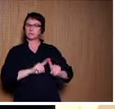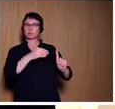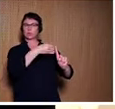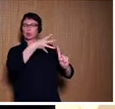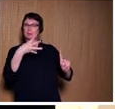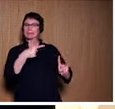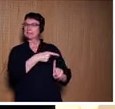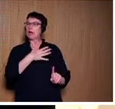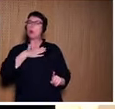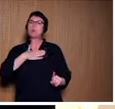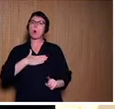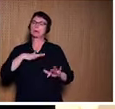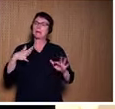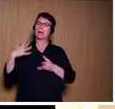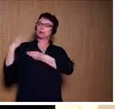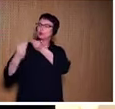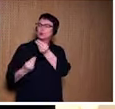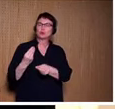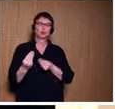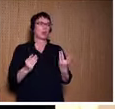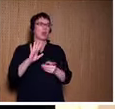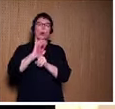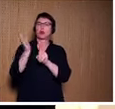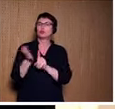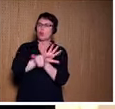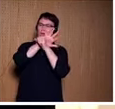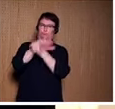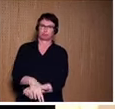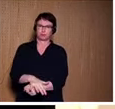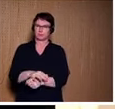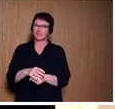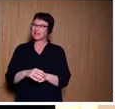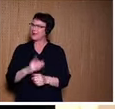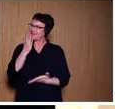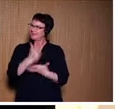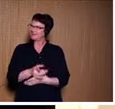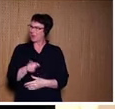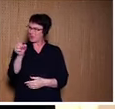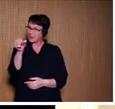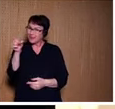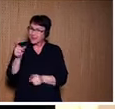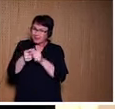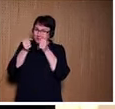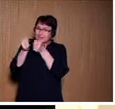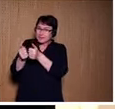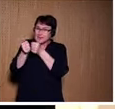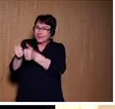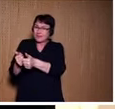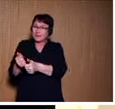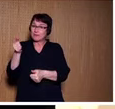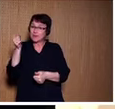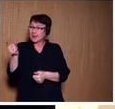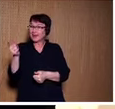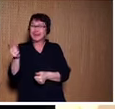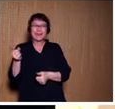traditions and cultures. Yet, in their own advocacy, many of the groups who are financing